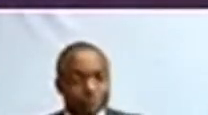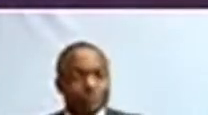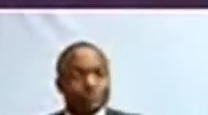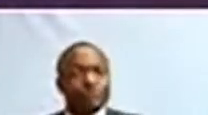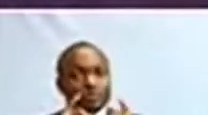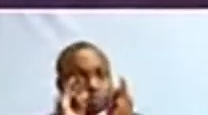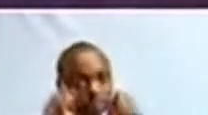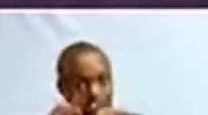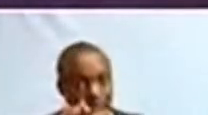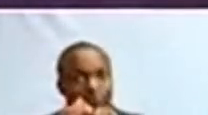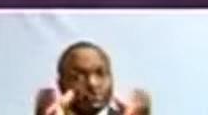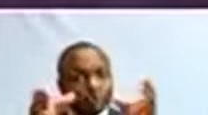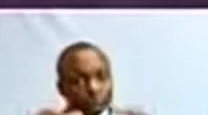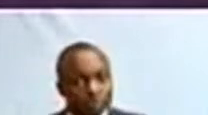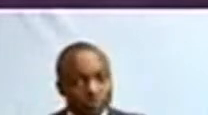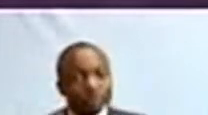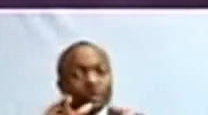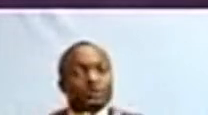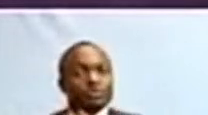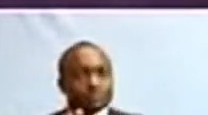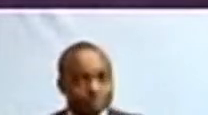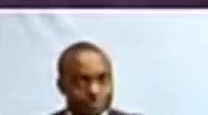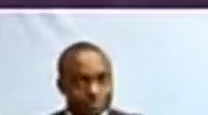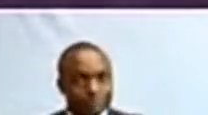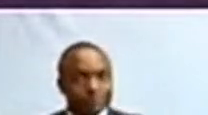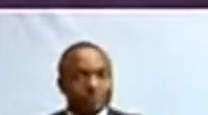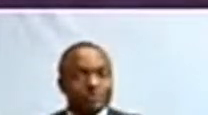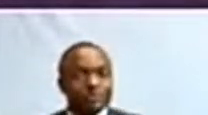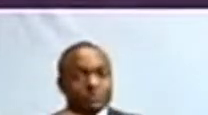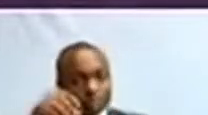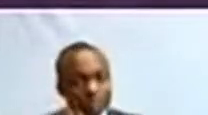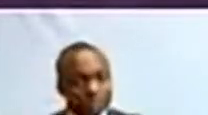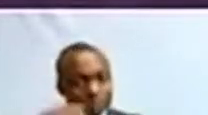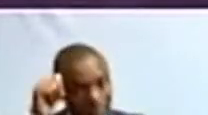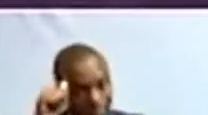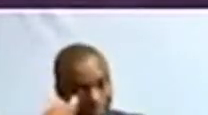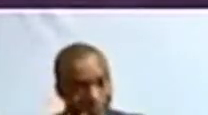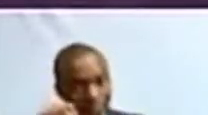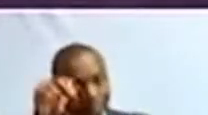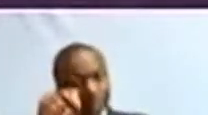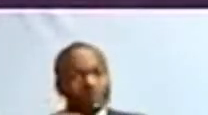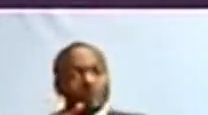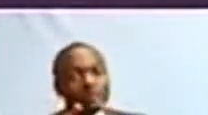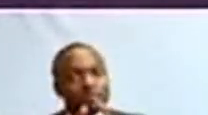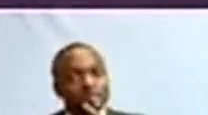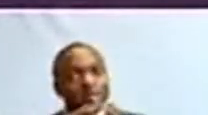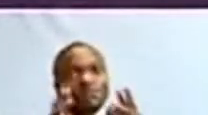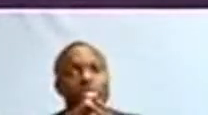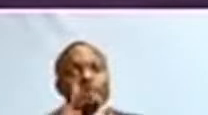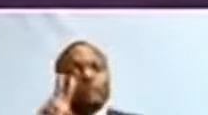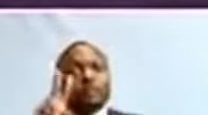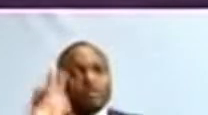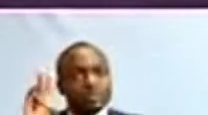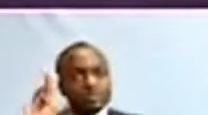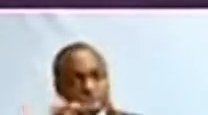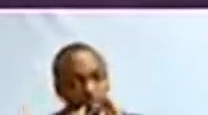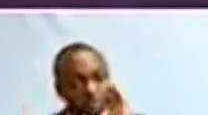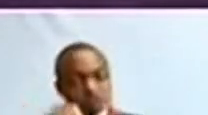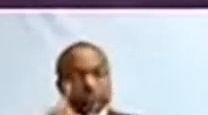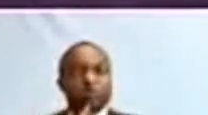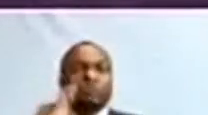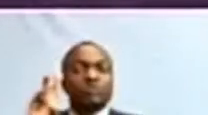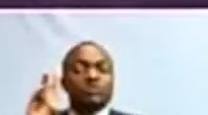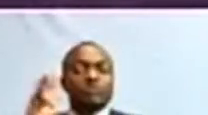also had a Committee on Legislation and Internal Agreements, which sat from 27th January to 7th